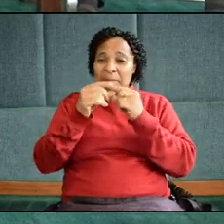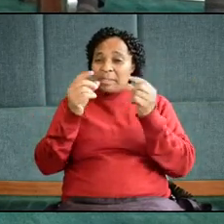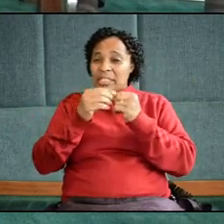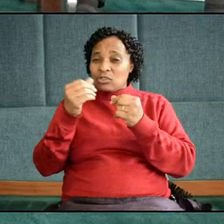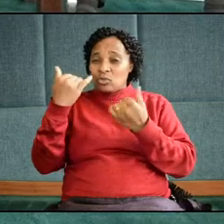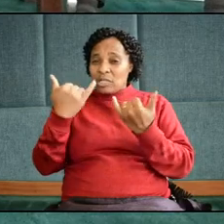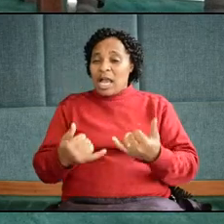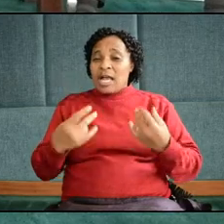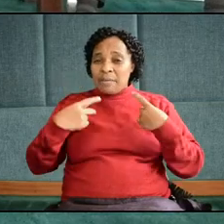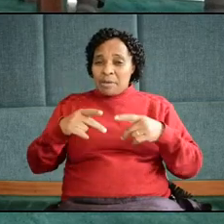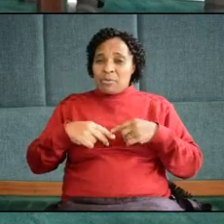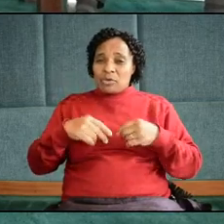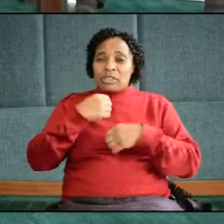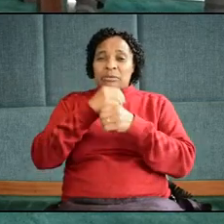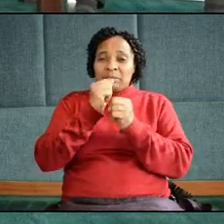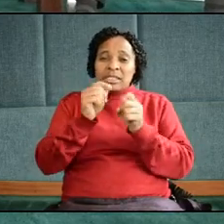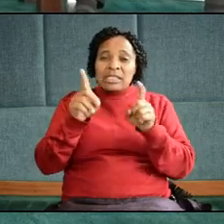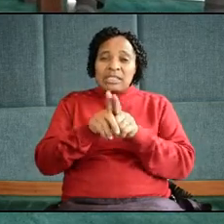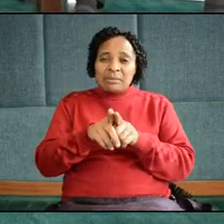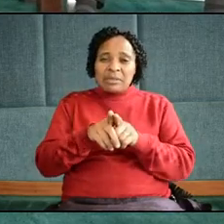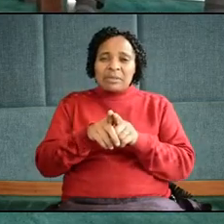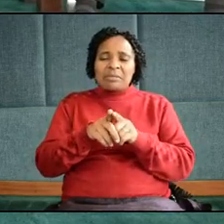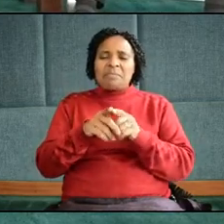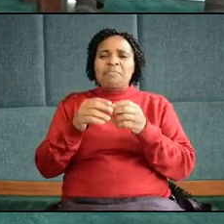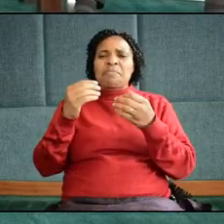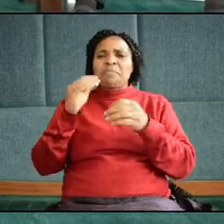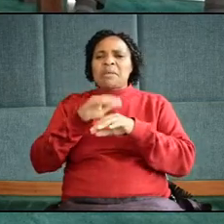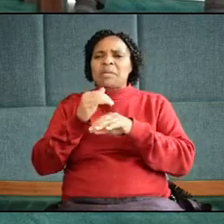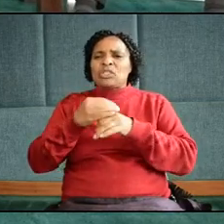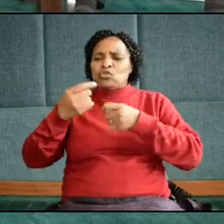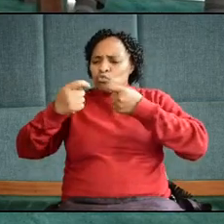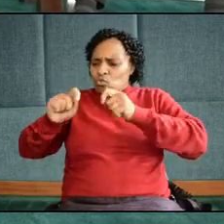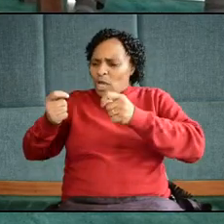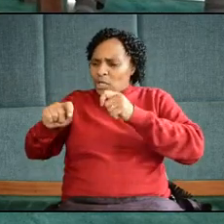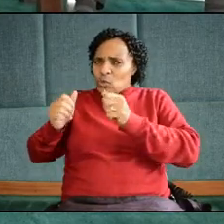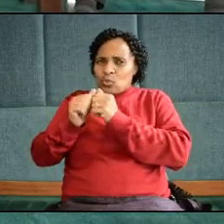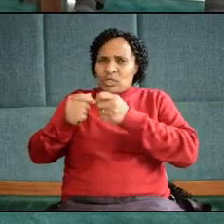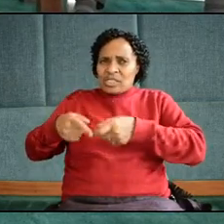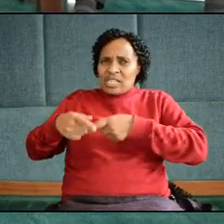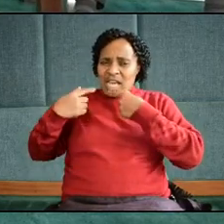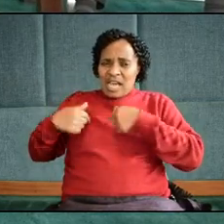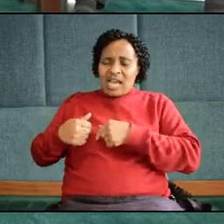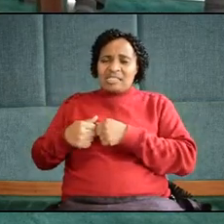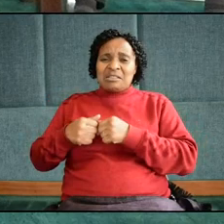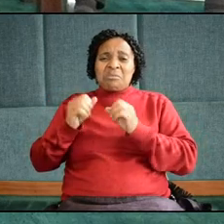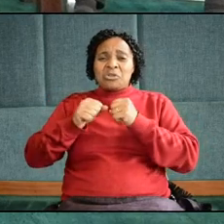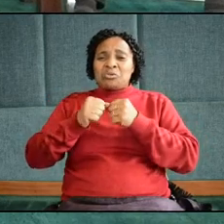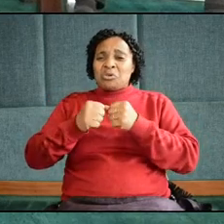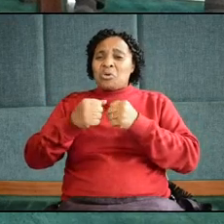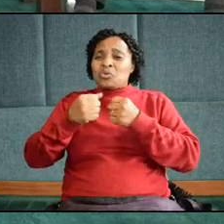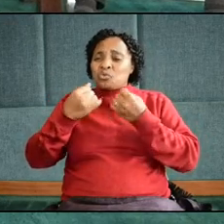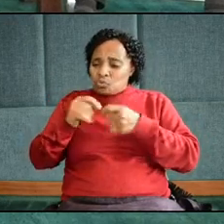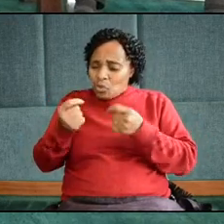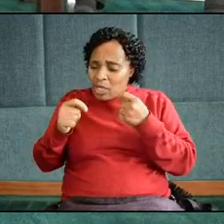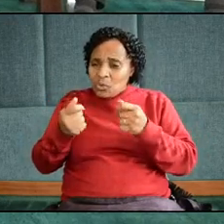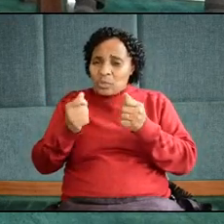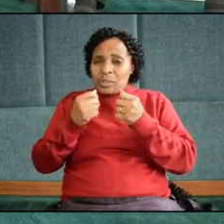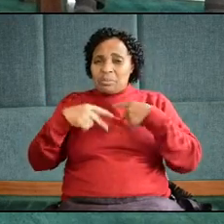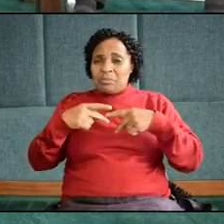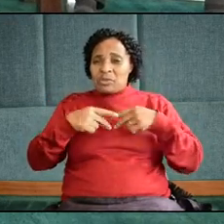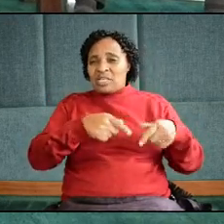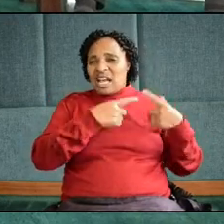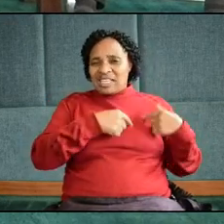young people, she calls it a sin. You know, it's called trifling with hearts. You're literally just juggling with people's hearts. That is